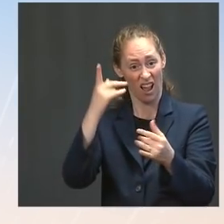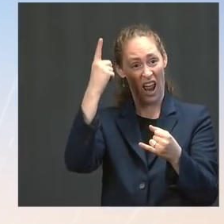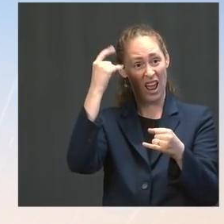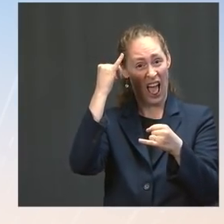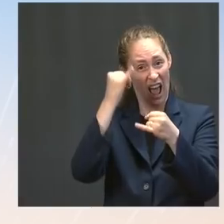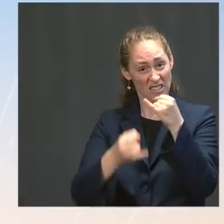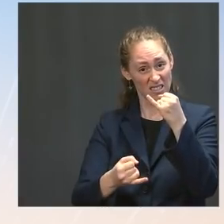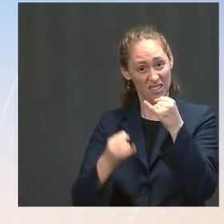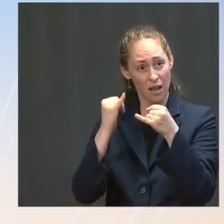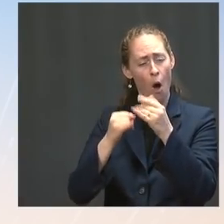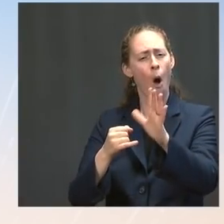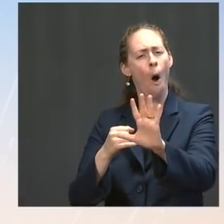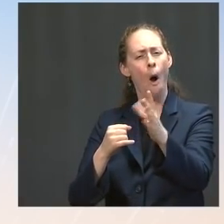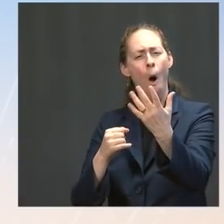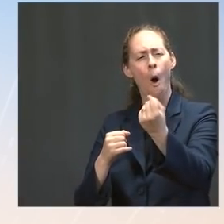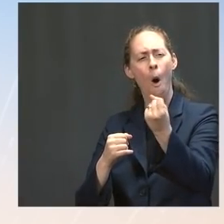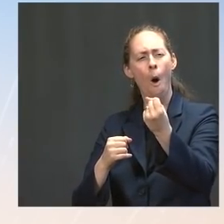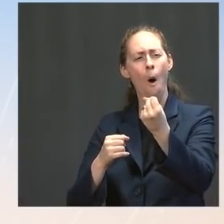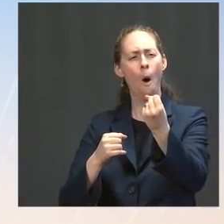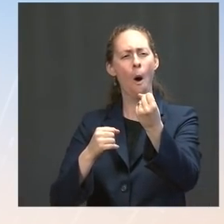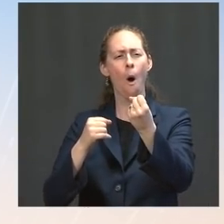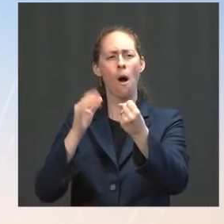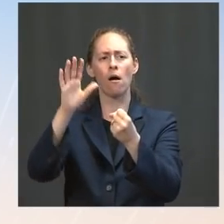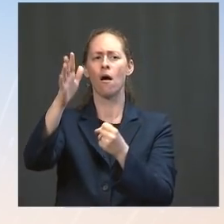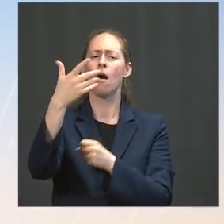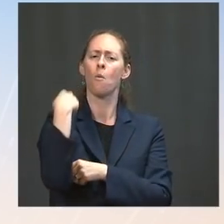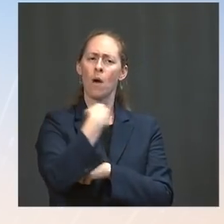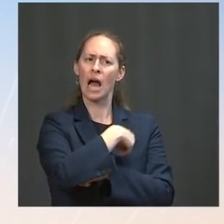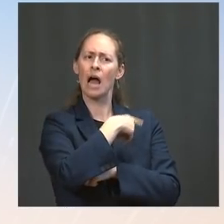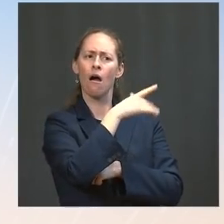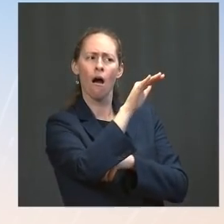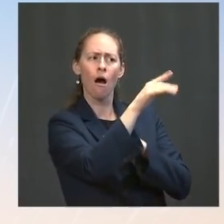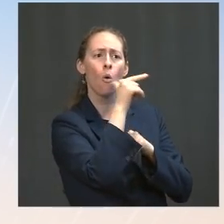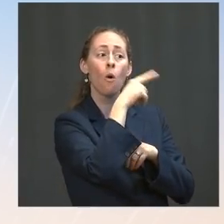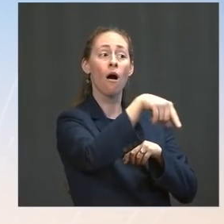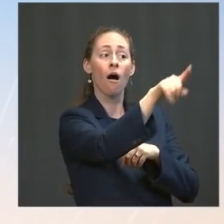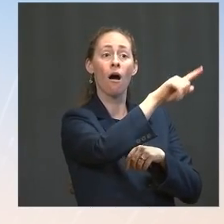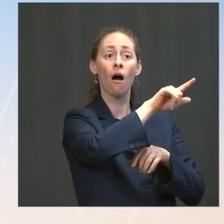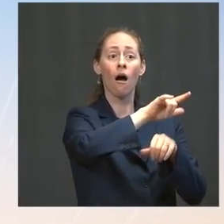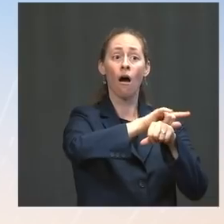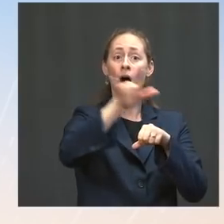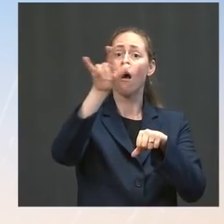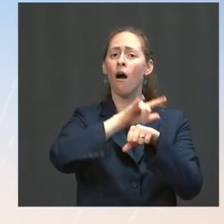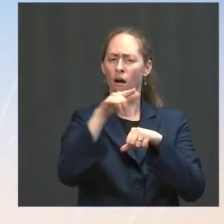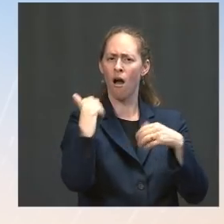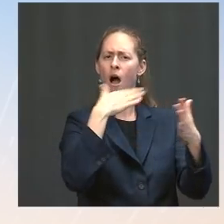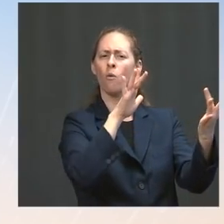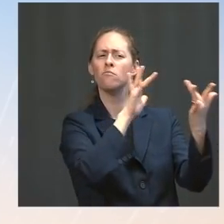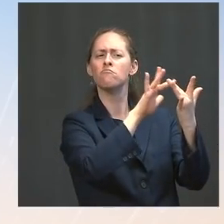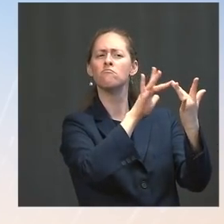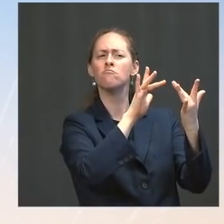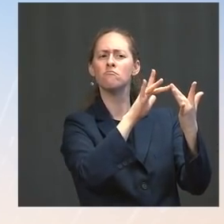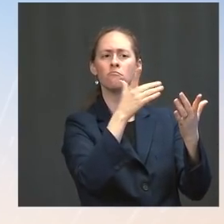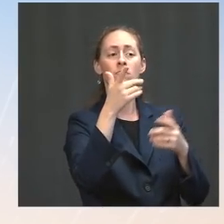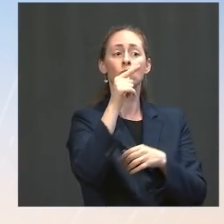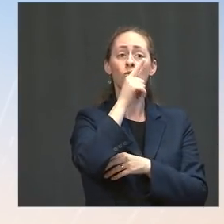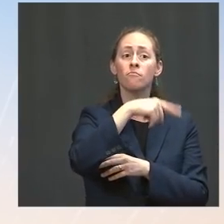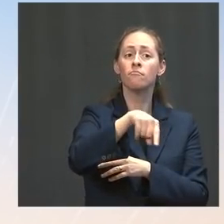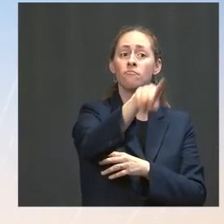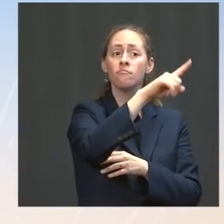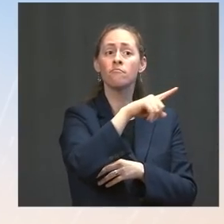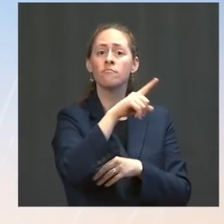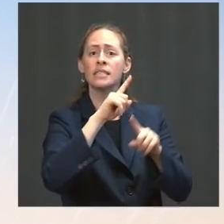get a sense of what we're shooting for in this process? What's the harm in saying that? Because I don't think there's a benefit in giving a